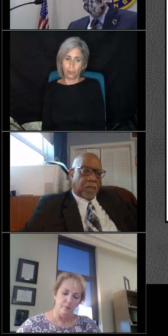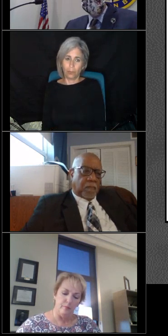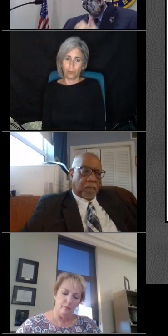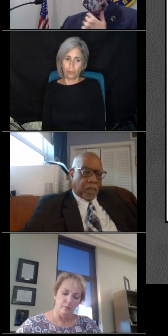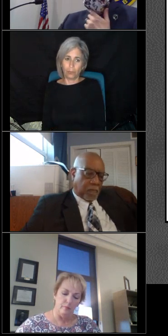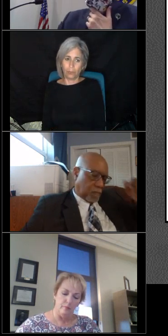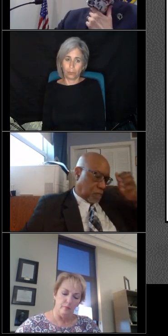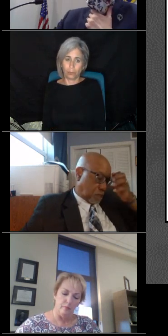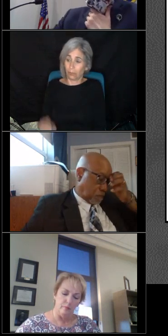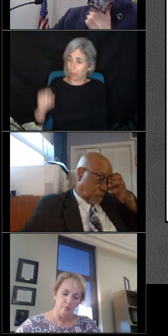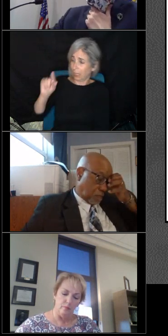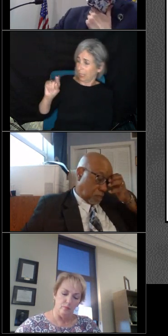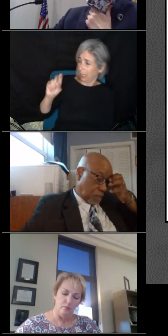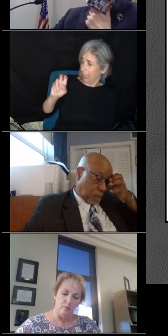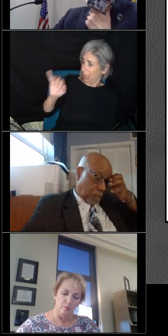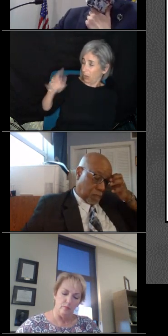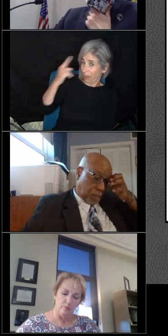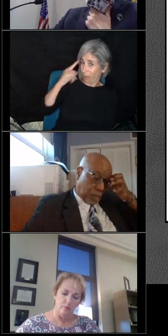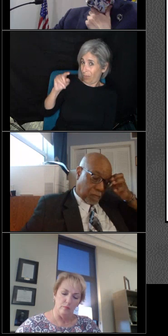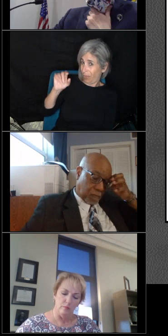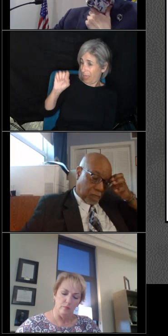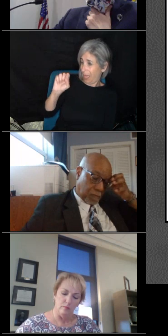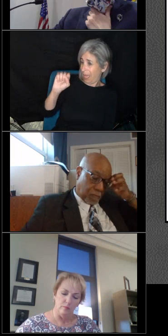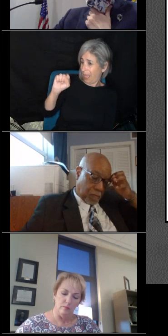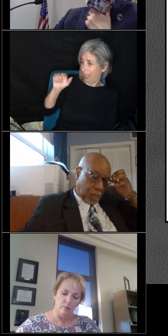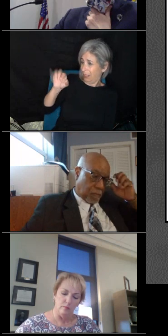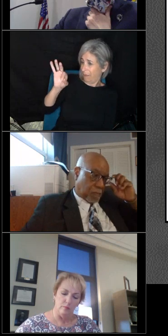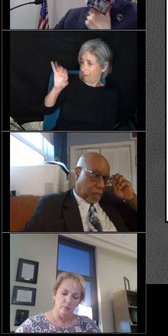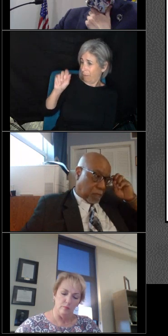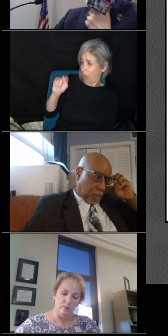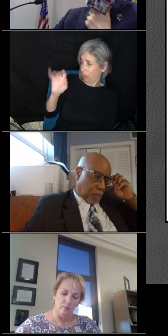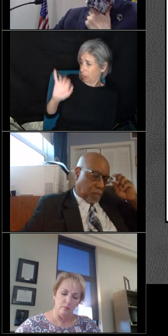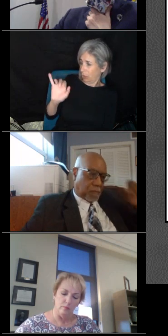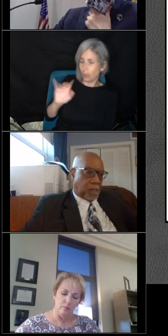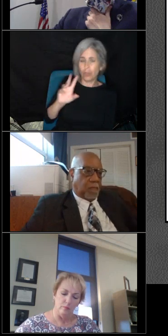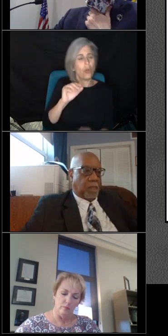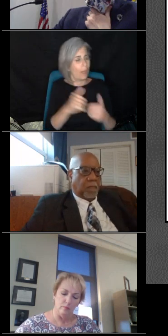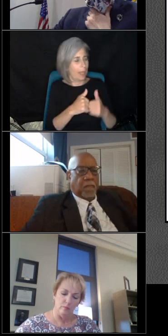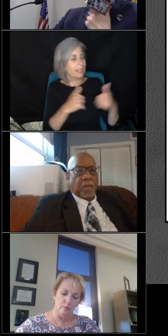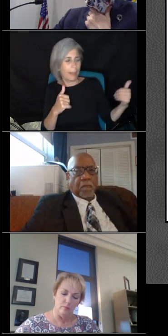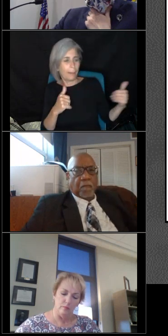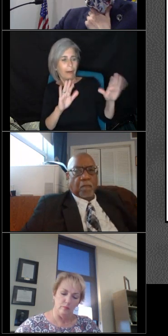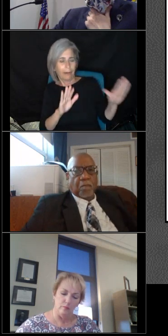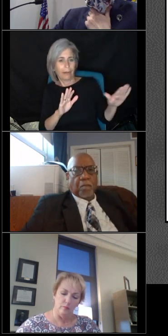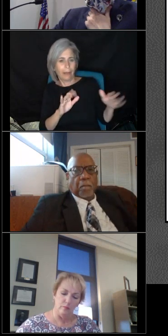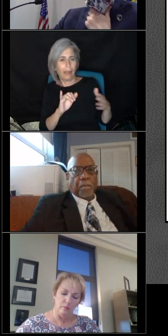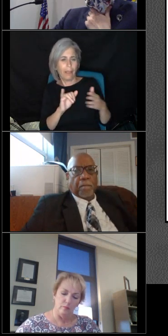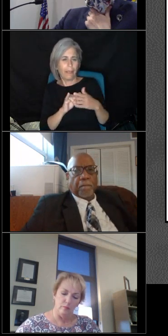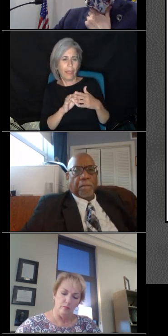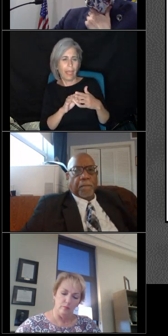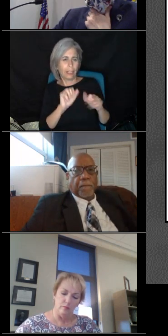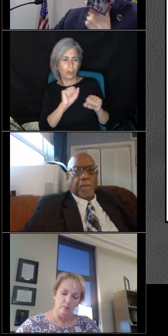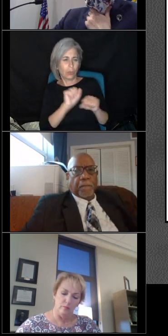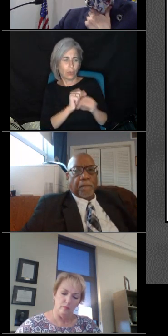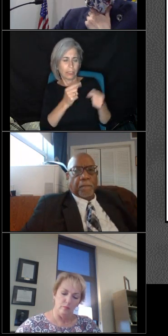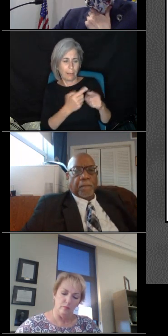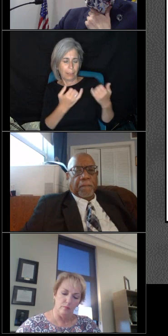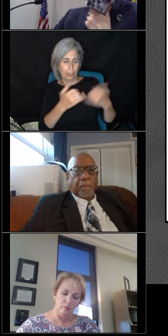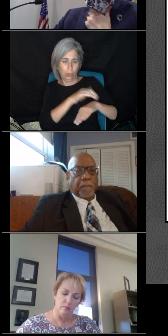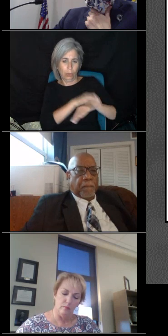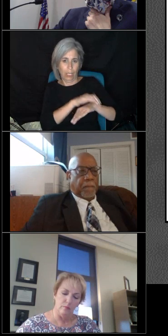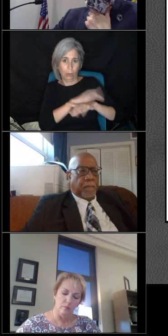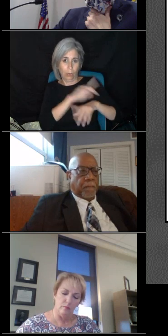And Gary, does that account for the asphalt? No, that would be separate. In fact, I had that work's going on tonight. So when we leave,